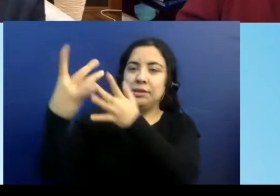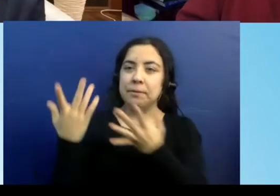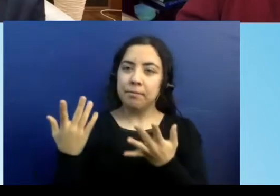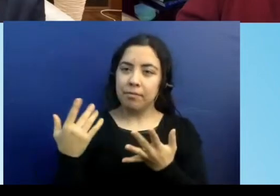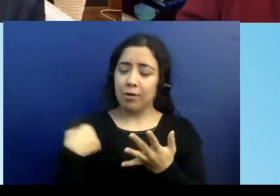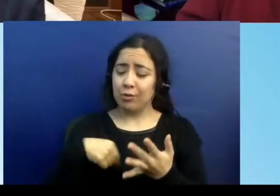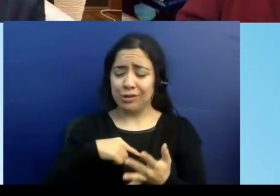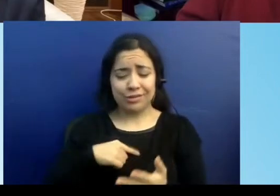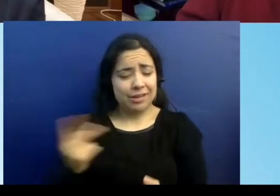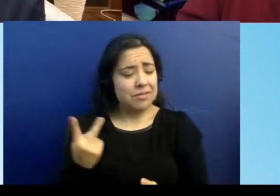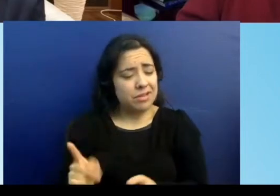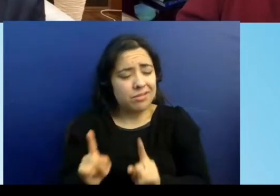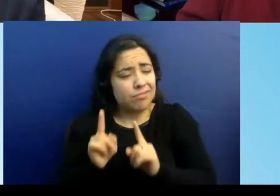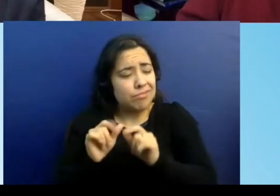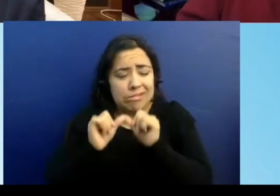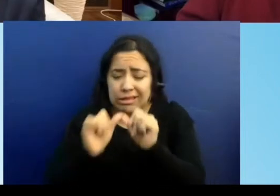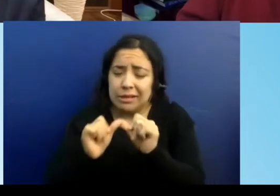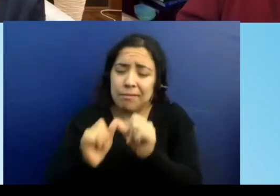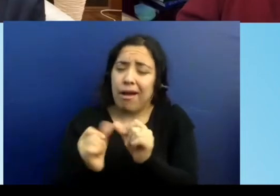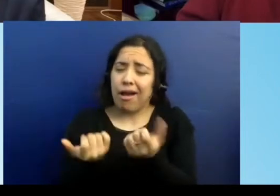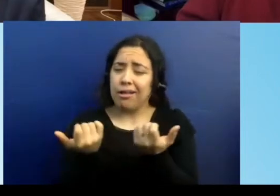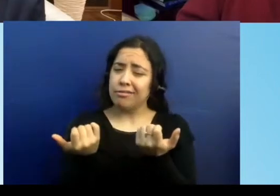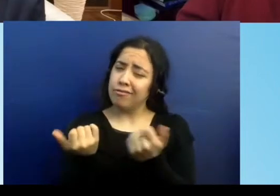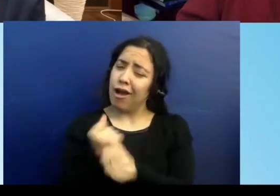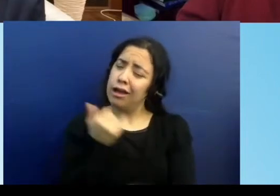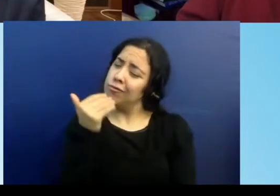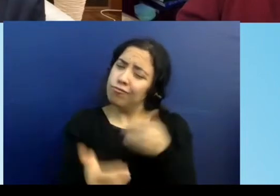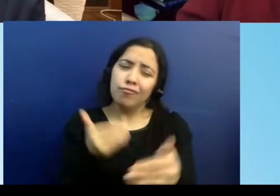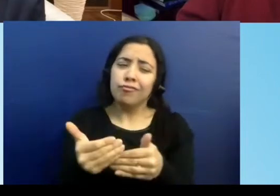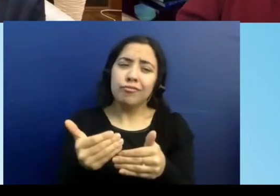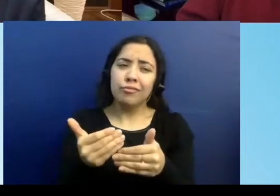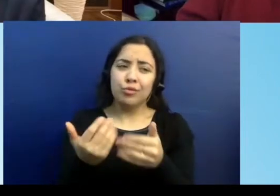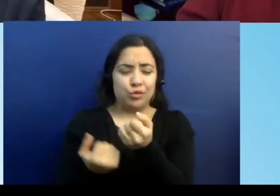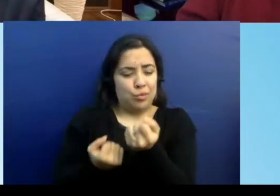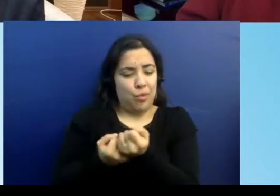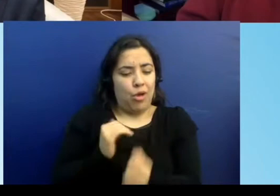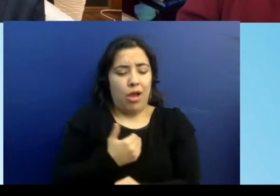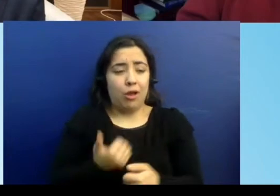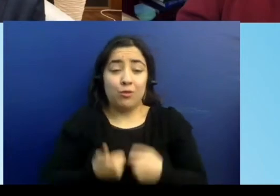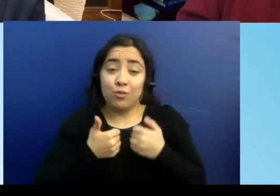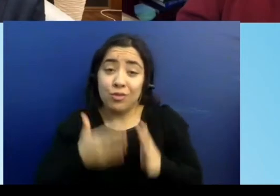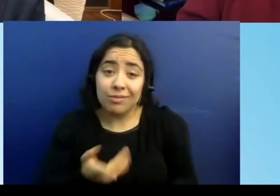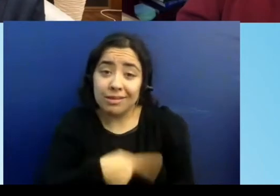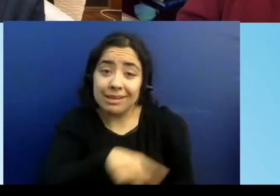fighting the fight on behalf of our residents. They need us, and we need them.